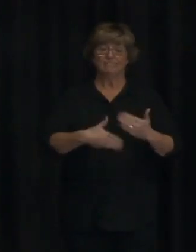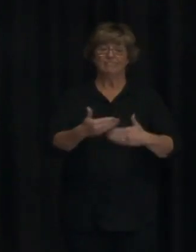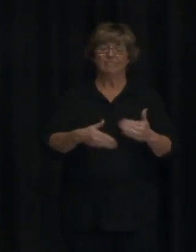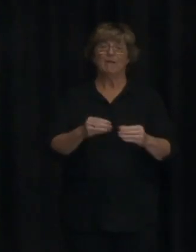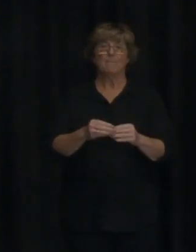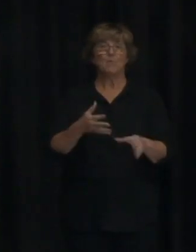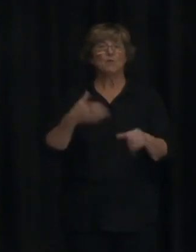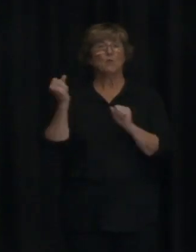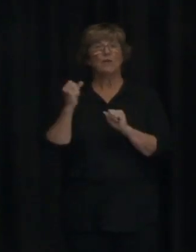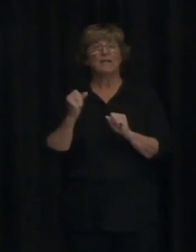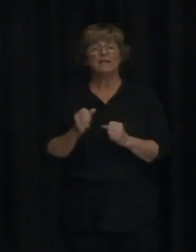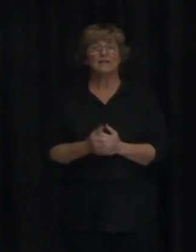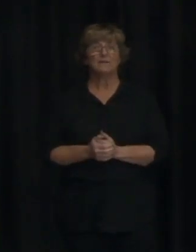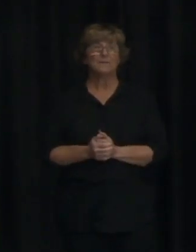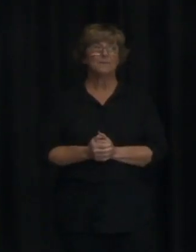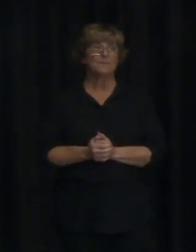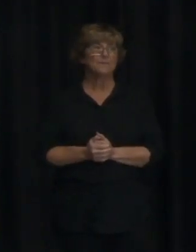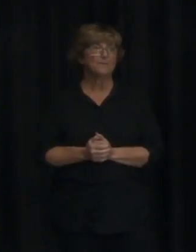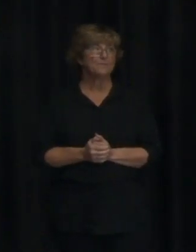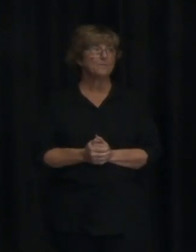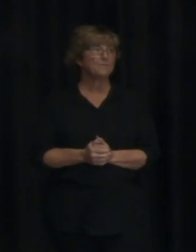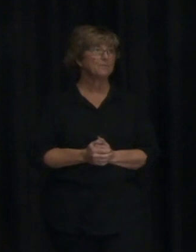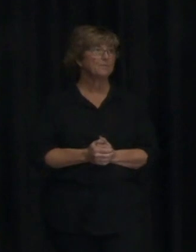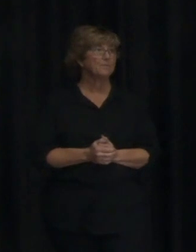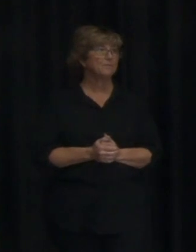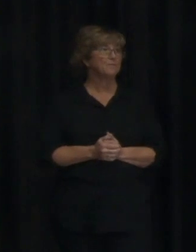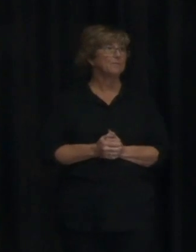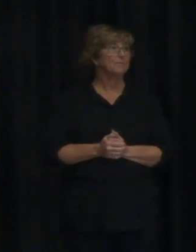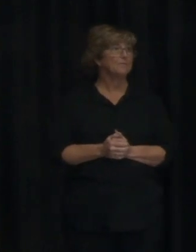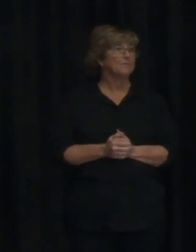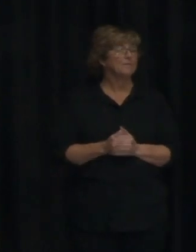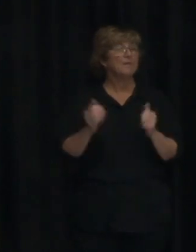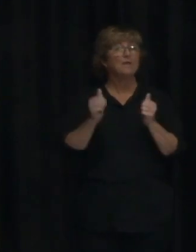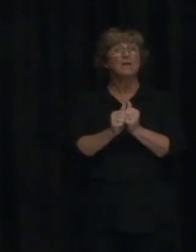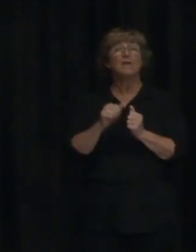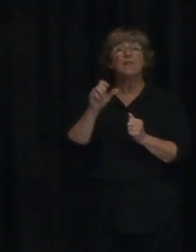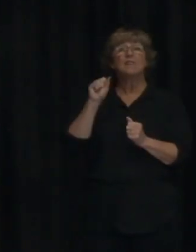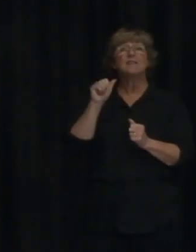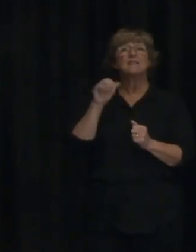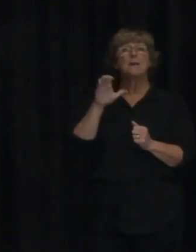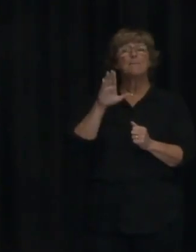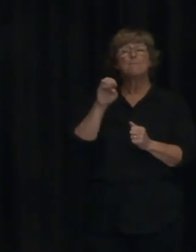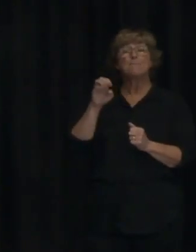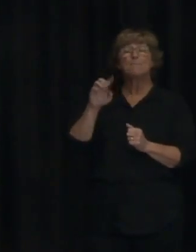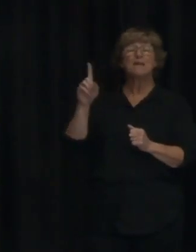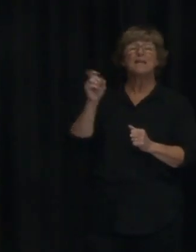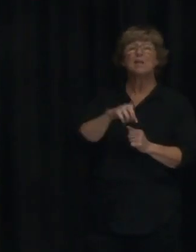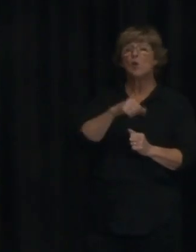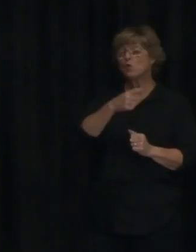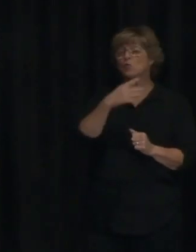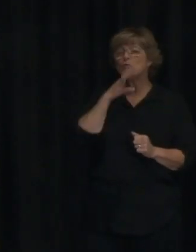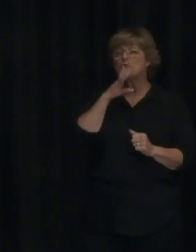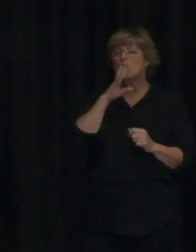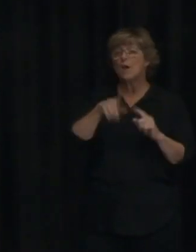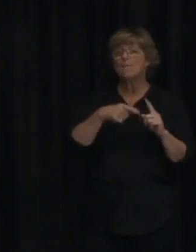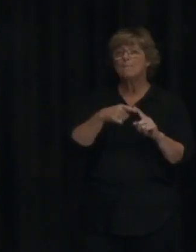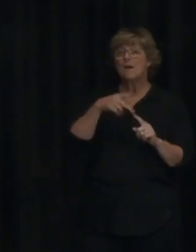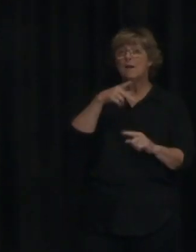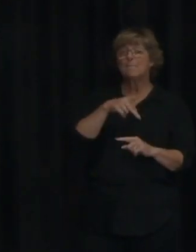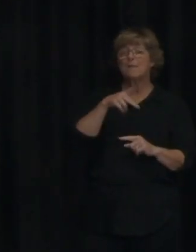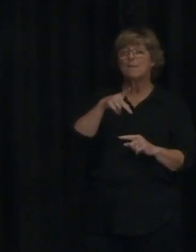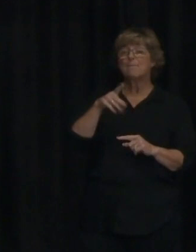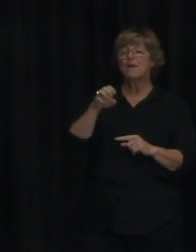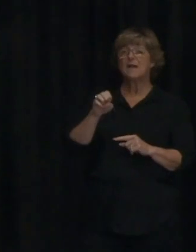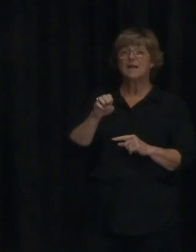sooner than that. Hi, Governor. Sophia Bolag with the Sacramento Bee. You alluded earlier to the PPP